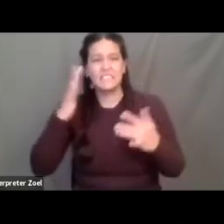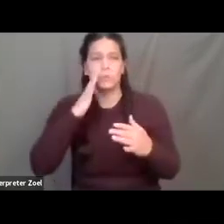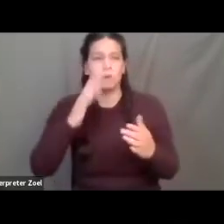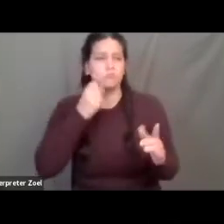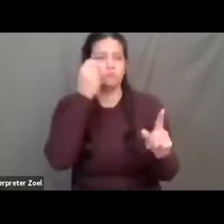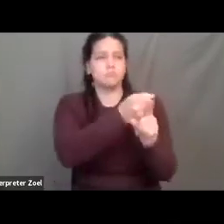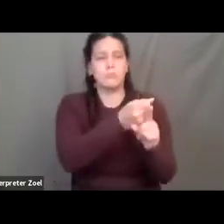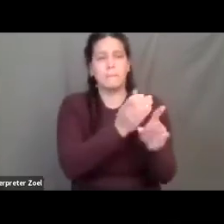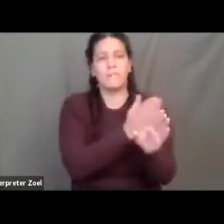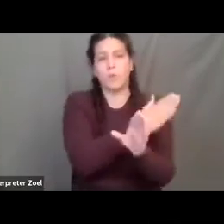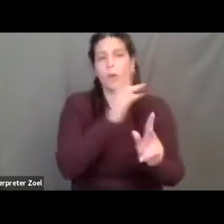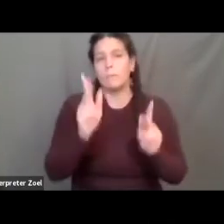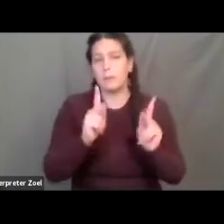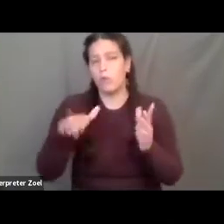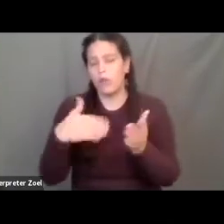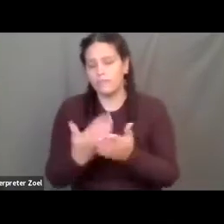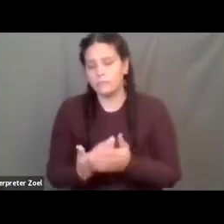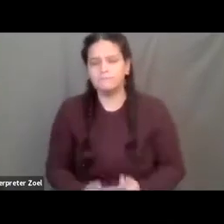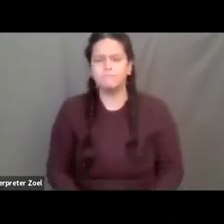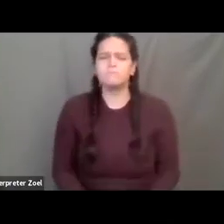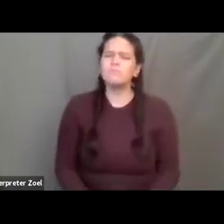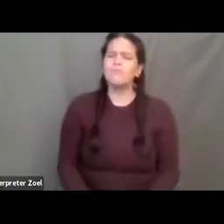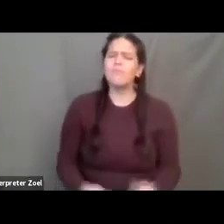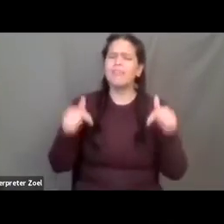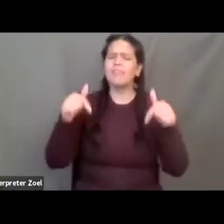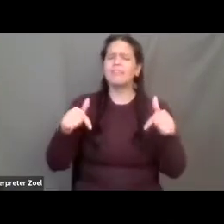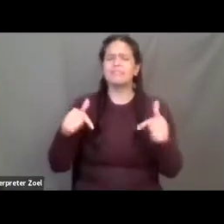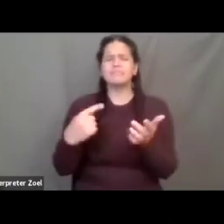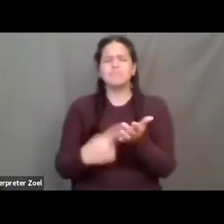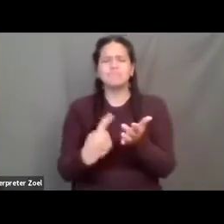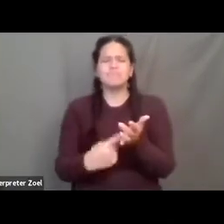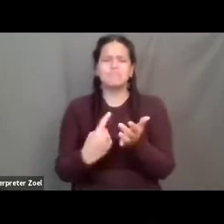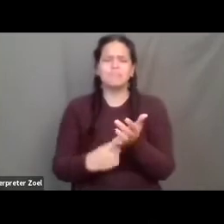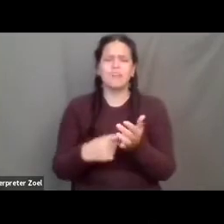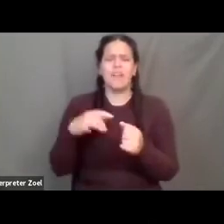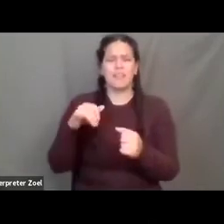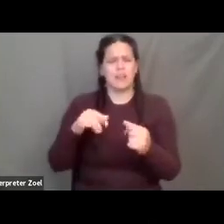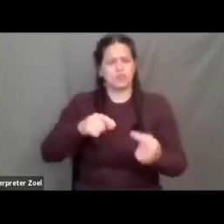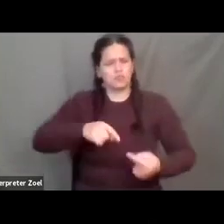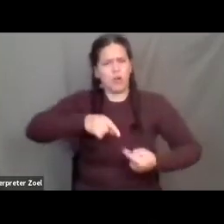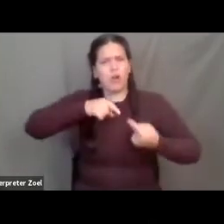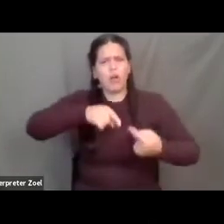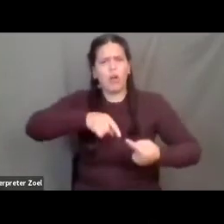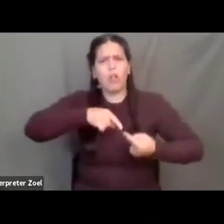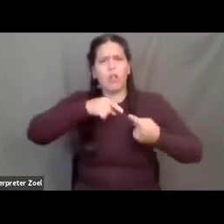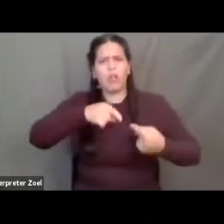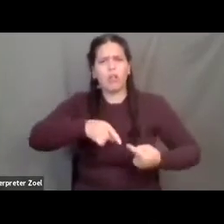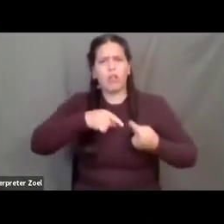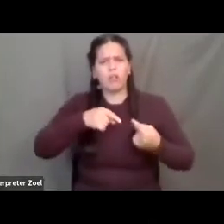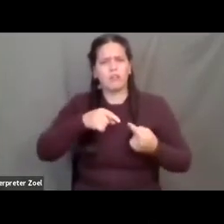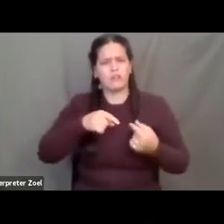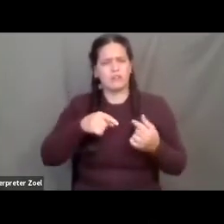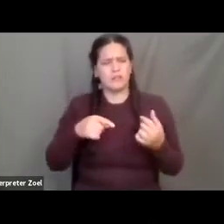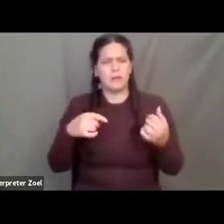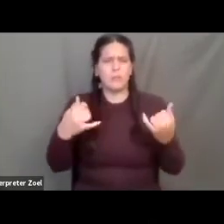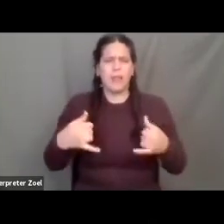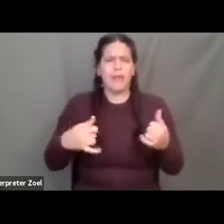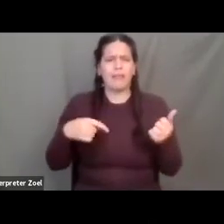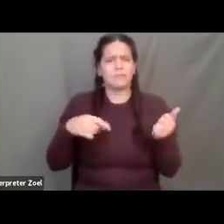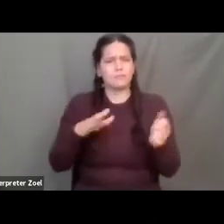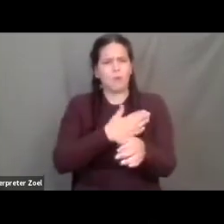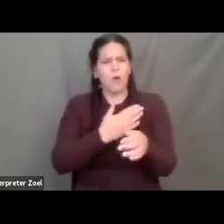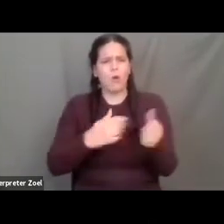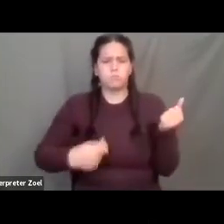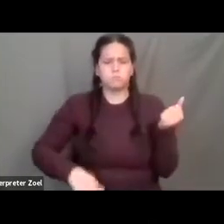of thinking about that struggle, but that struggle is not it's not something to